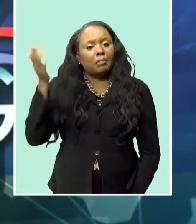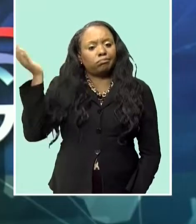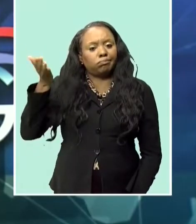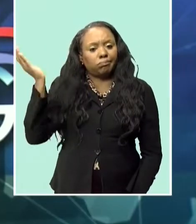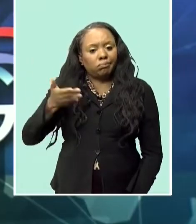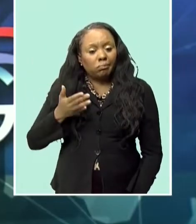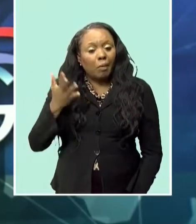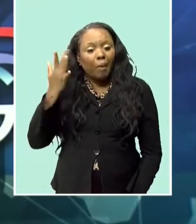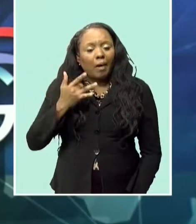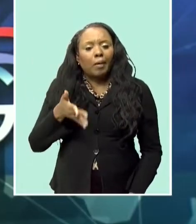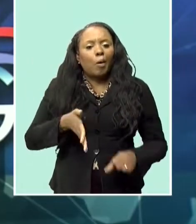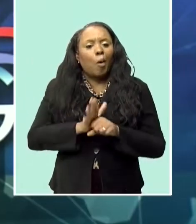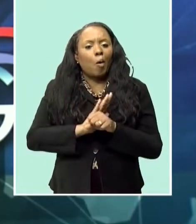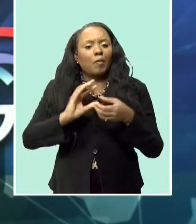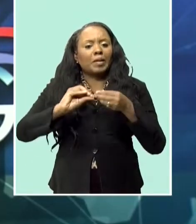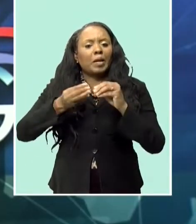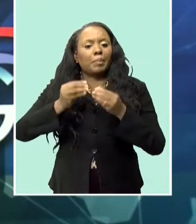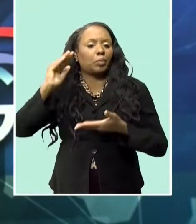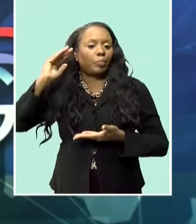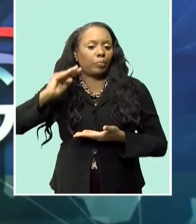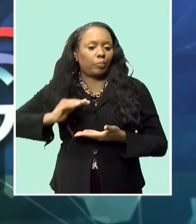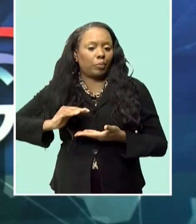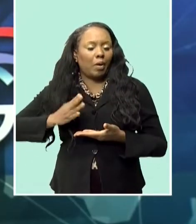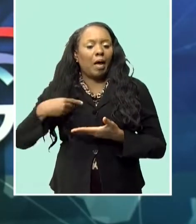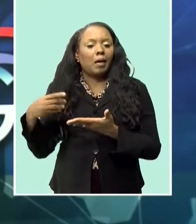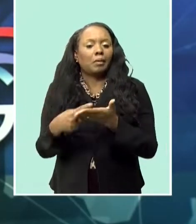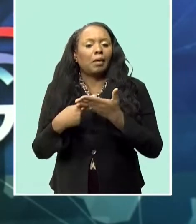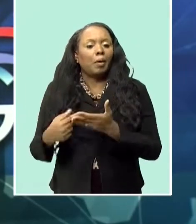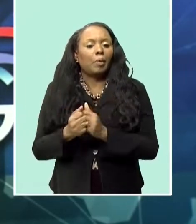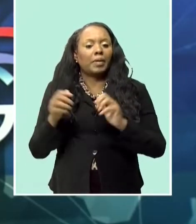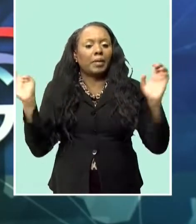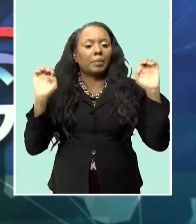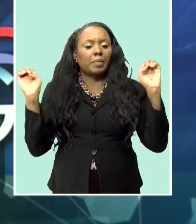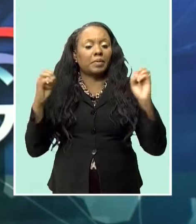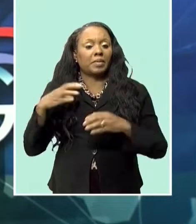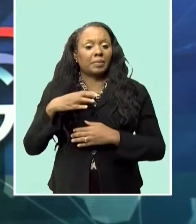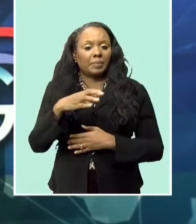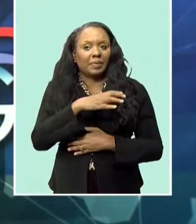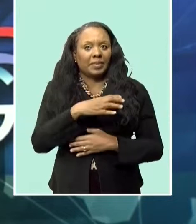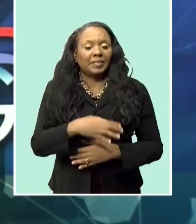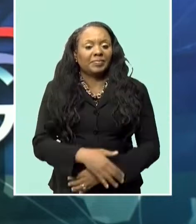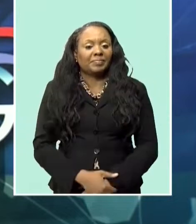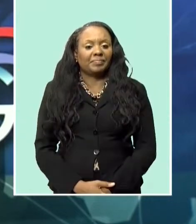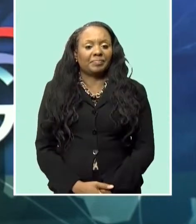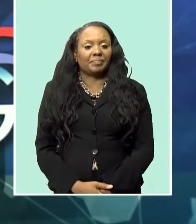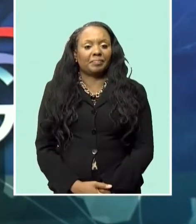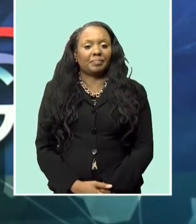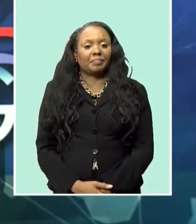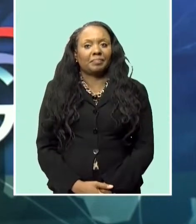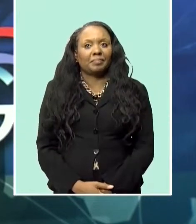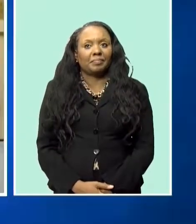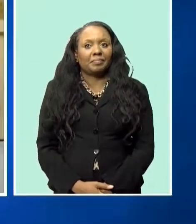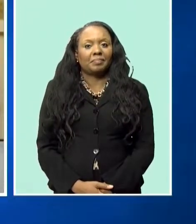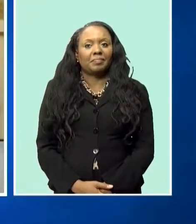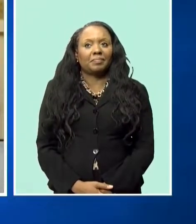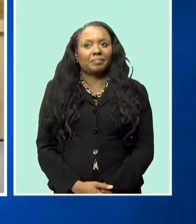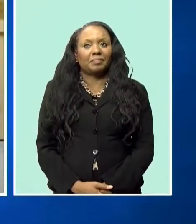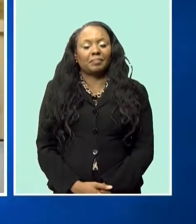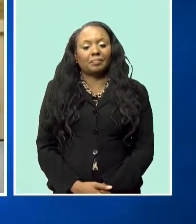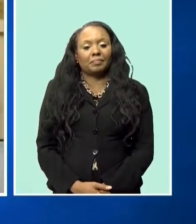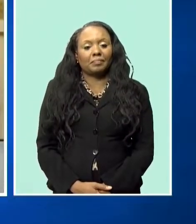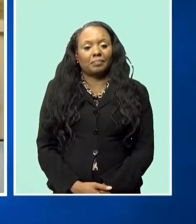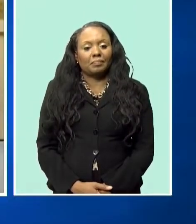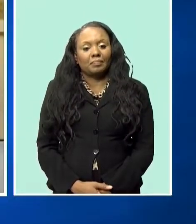low COVID-19 positivity rate and consultation with the Emergency Operations Committee. The wearing of